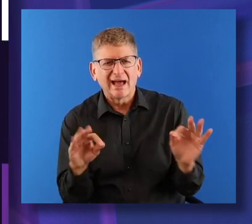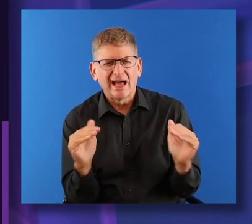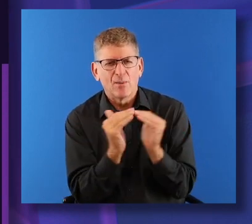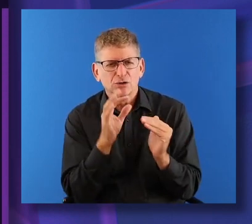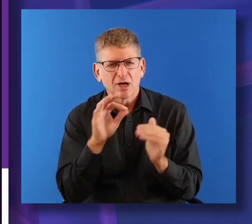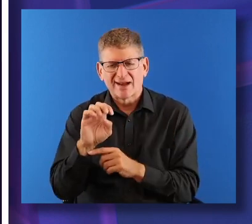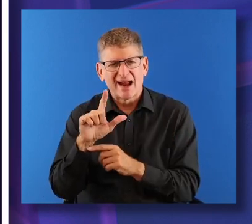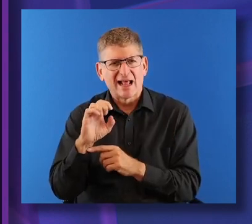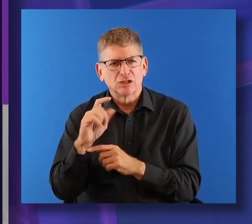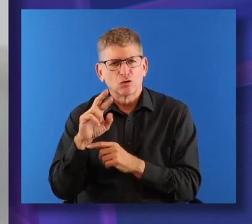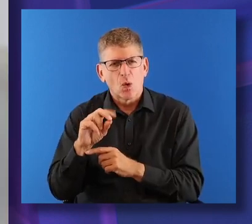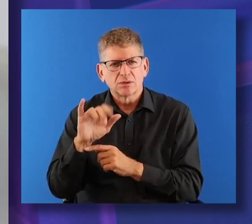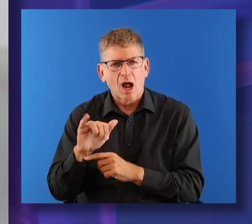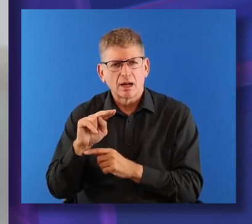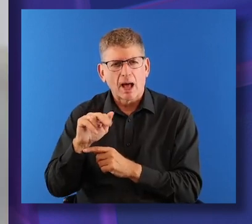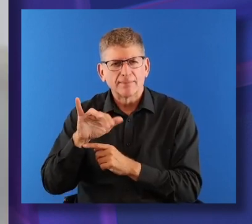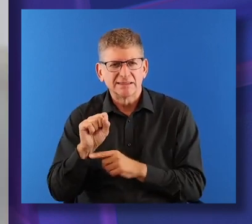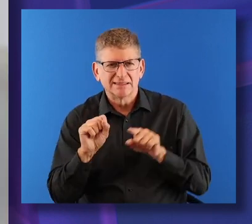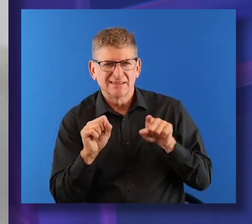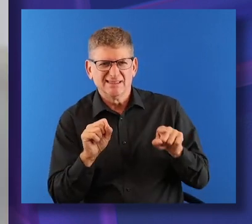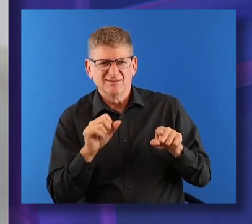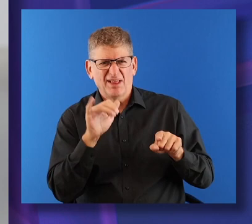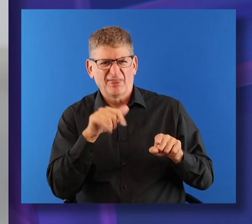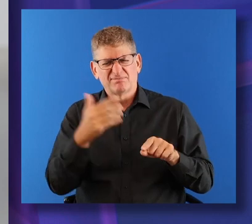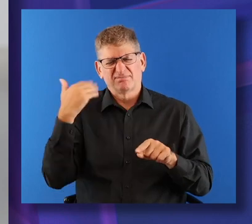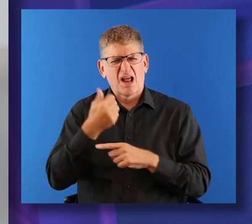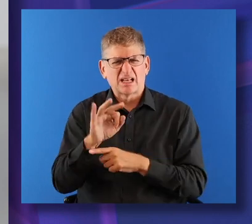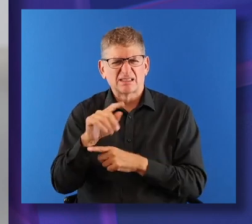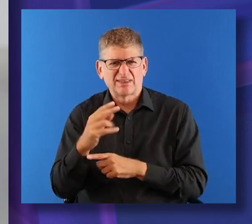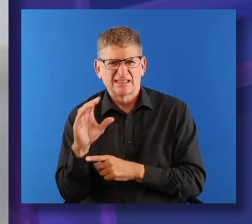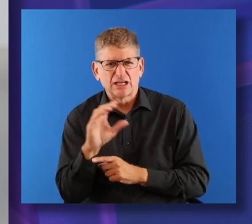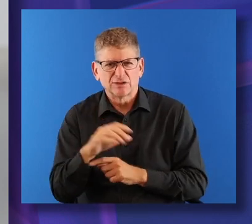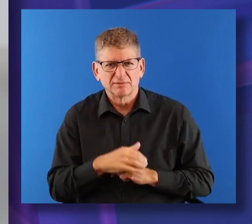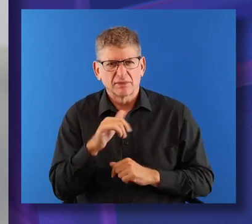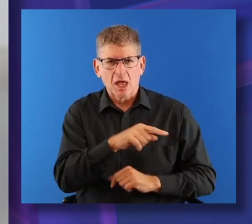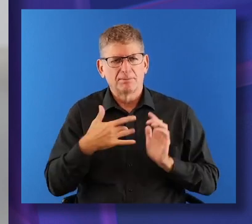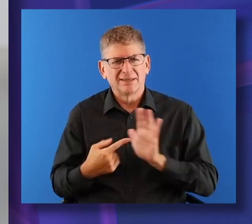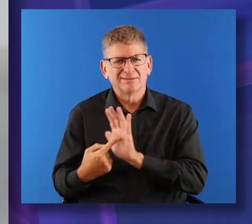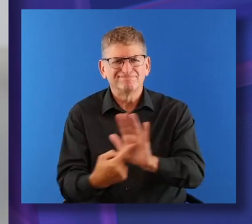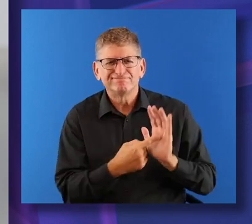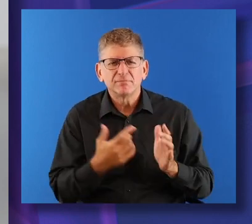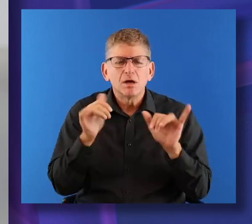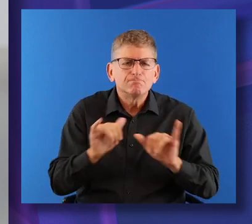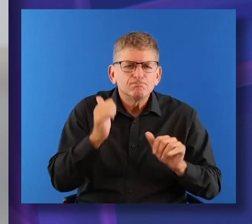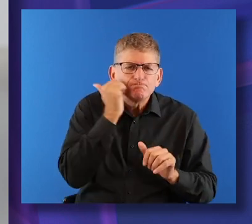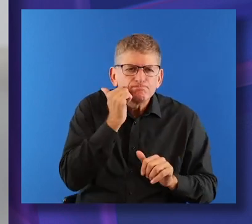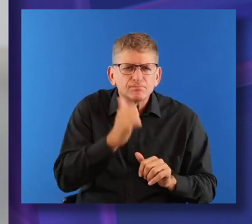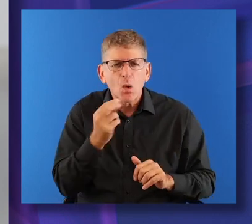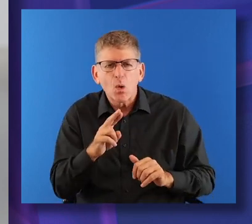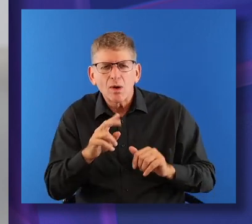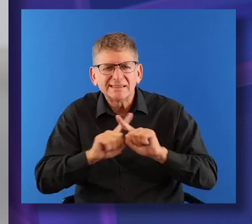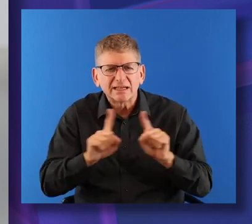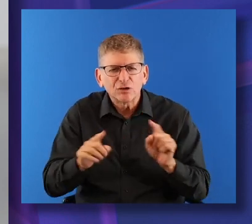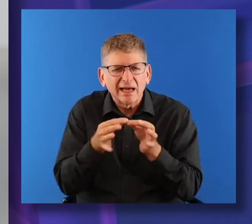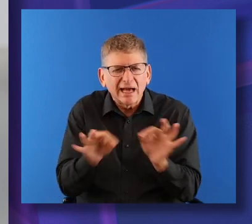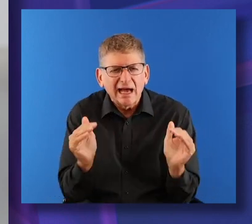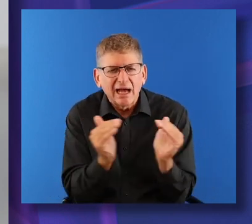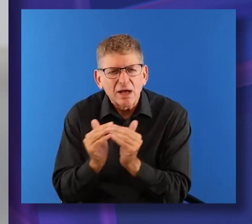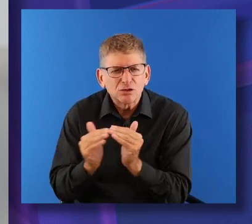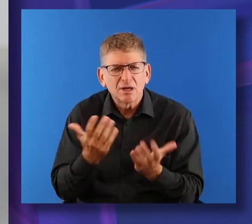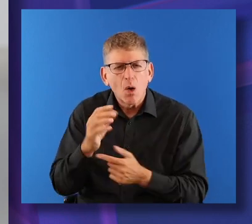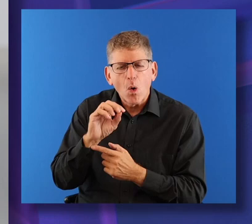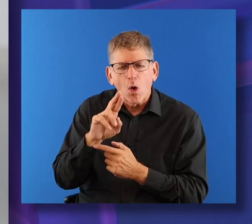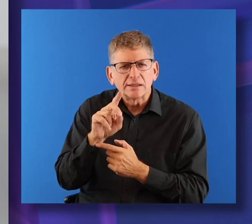which are derived by induction from empirical observation. And they often describe natural phenomena with exquisite